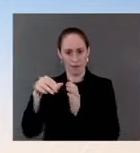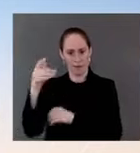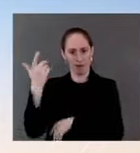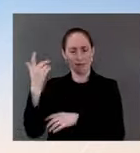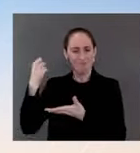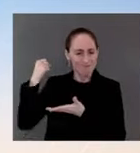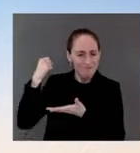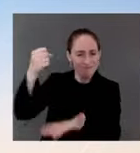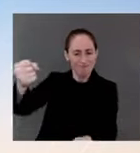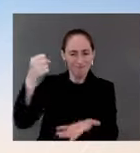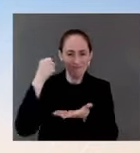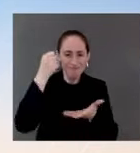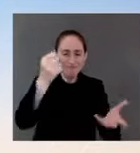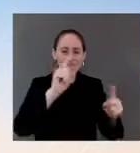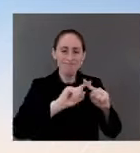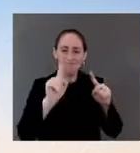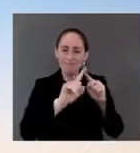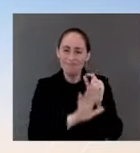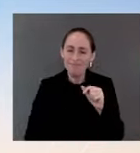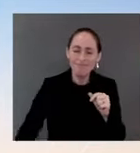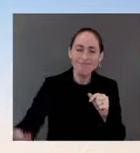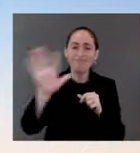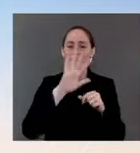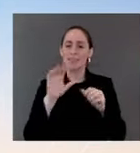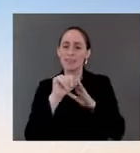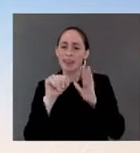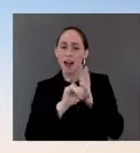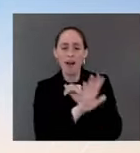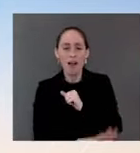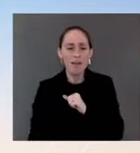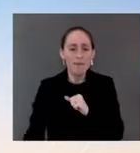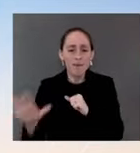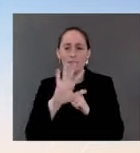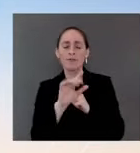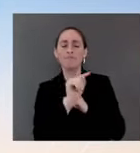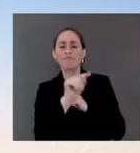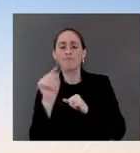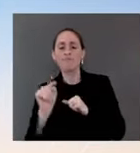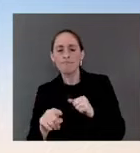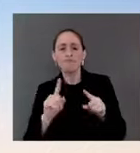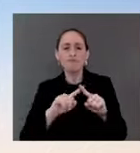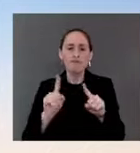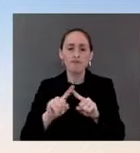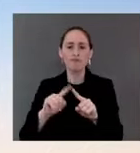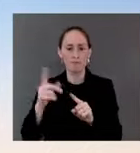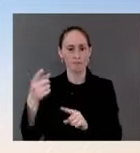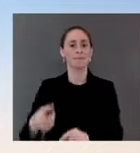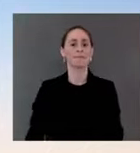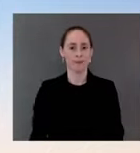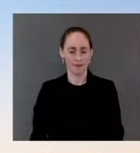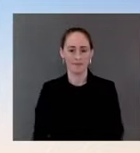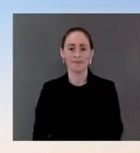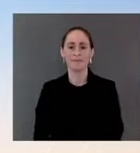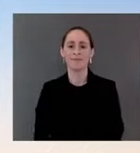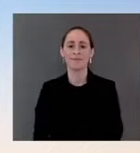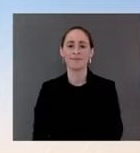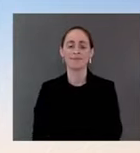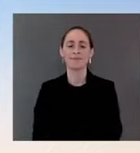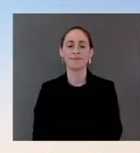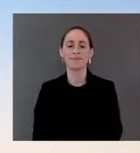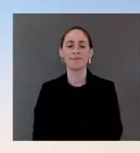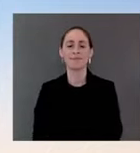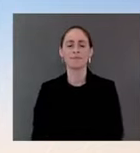Kentucky, Louisiana, North Carolina, New York, New Jersey, Tennessee, Texas, and Virginia. These investments through the